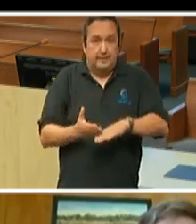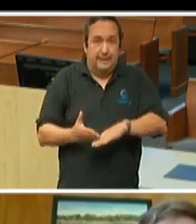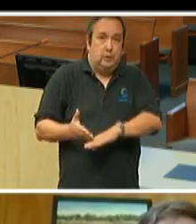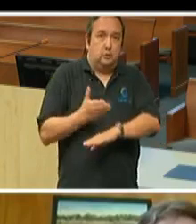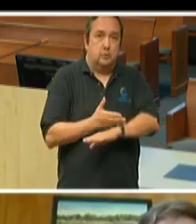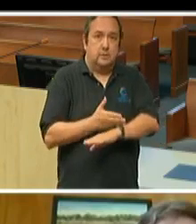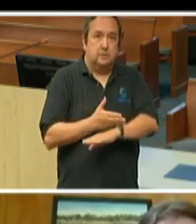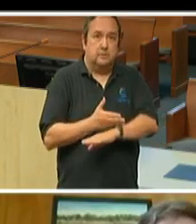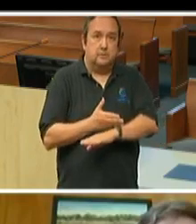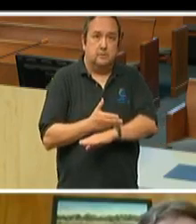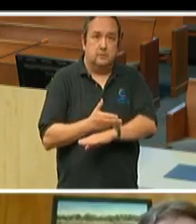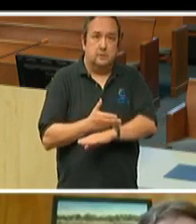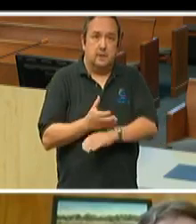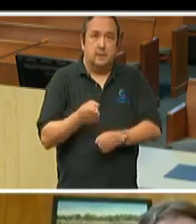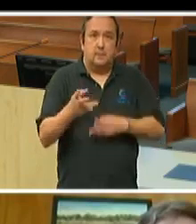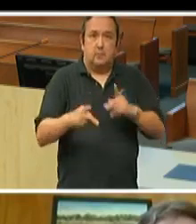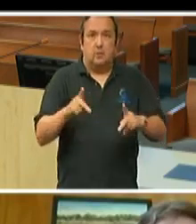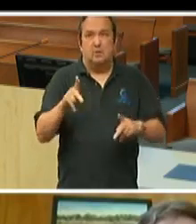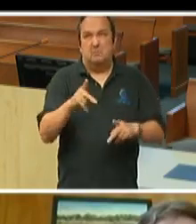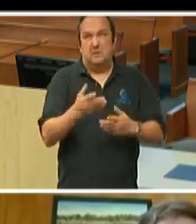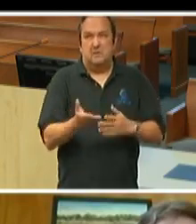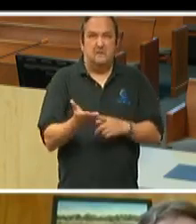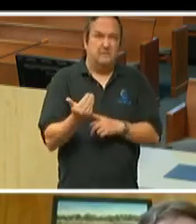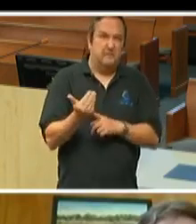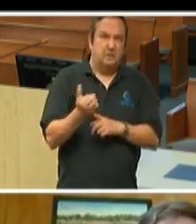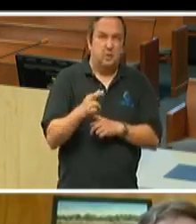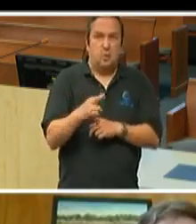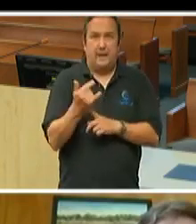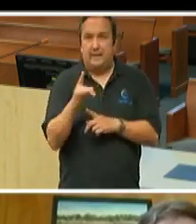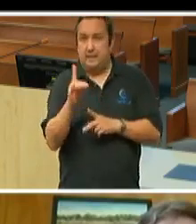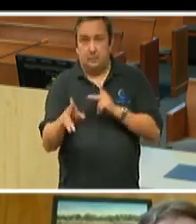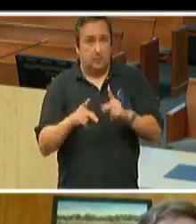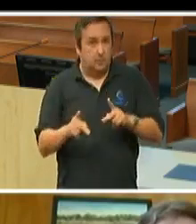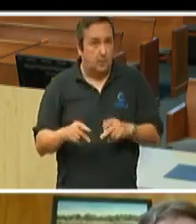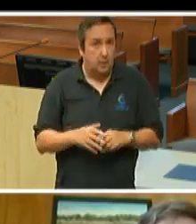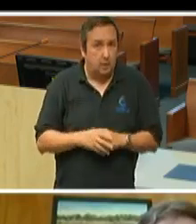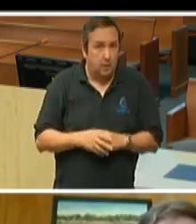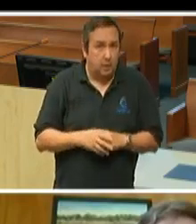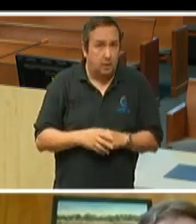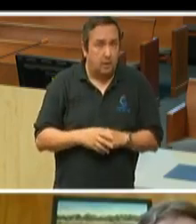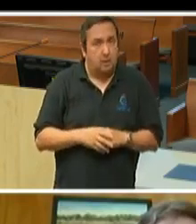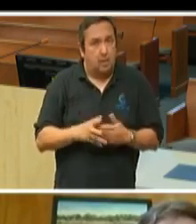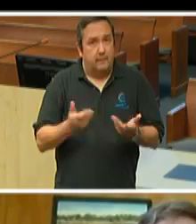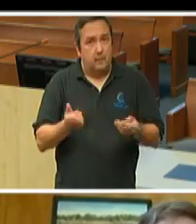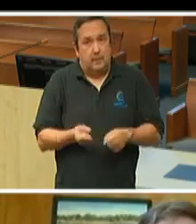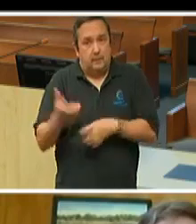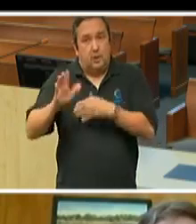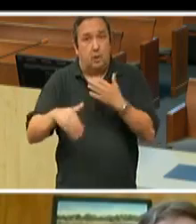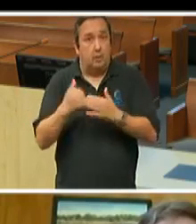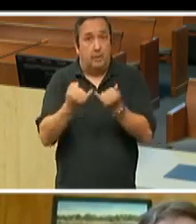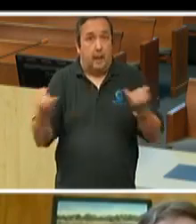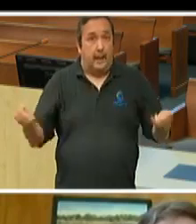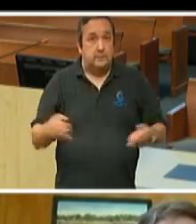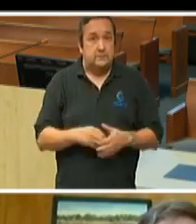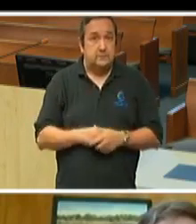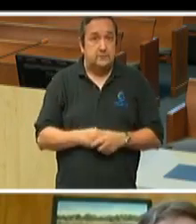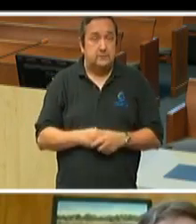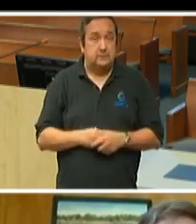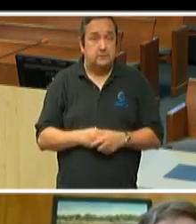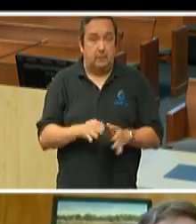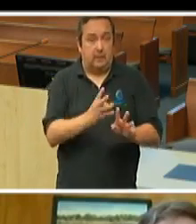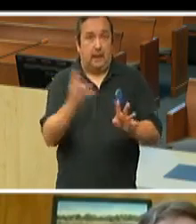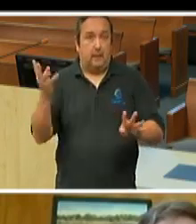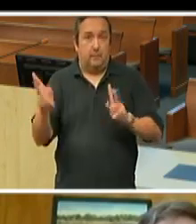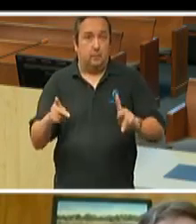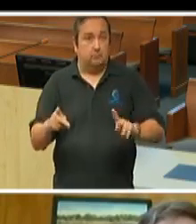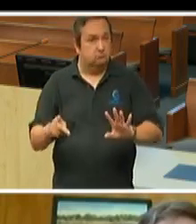the amount of occupancy by about 15 to 18 people, which would eliminate all the lines. You're not in